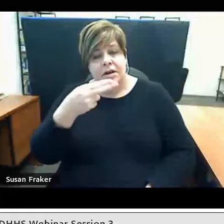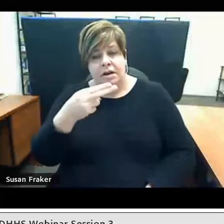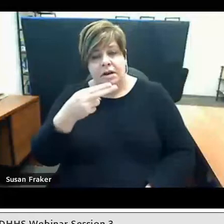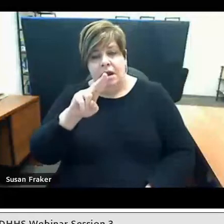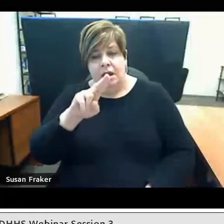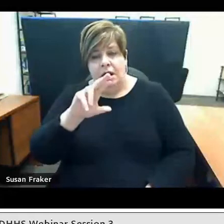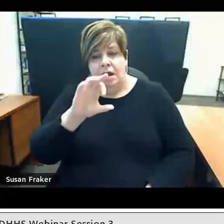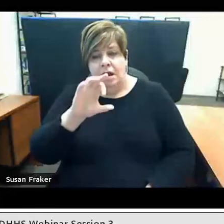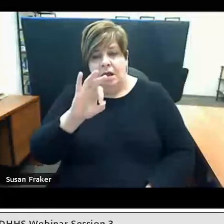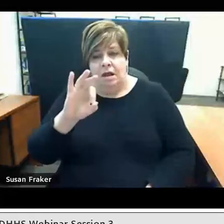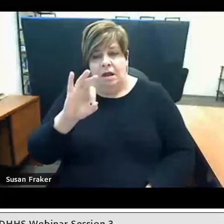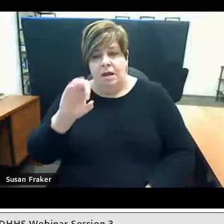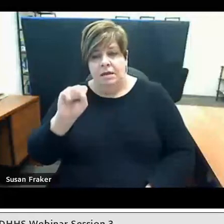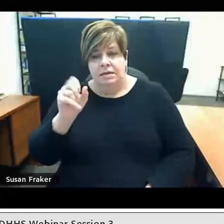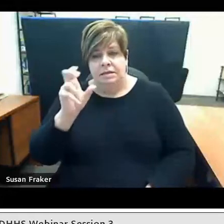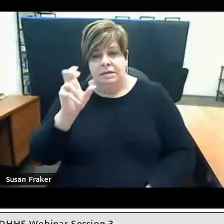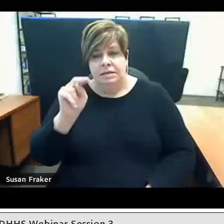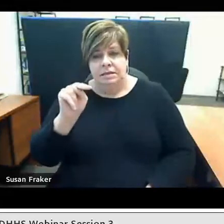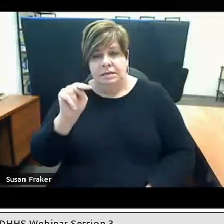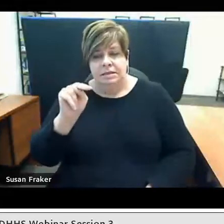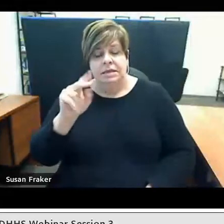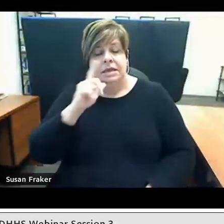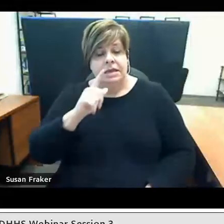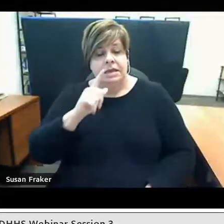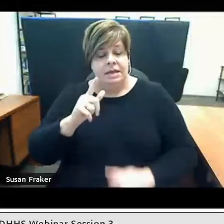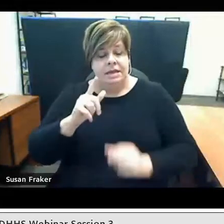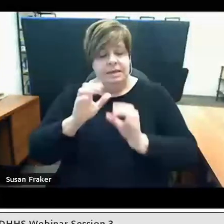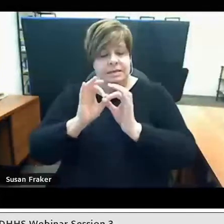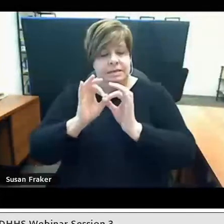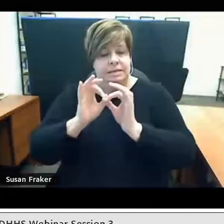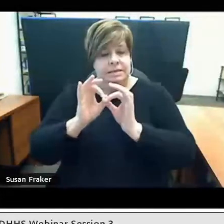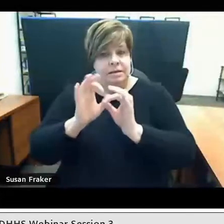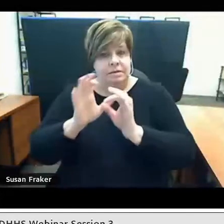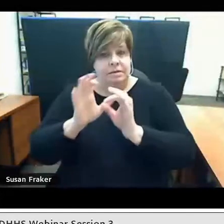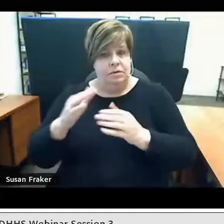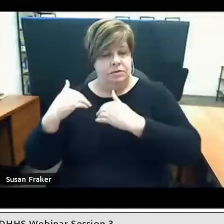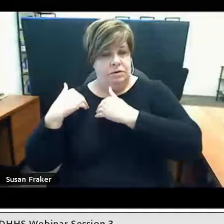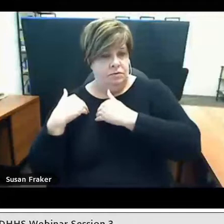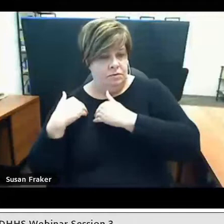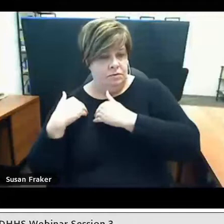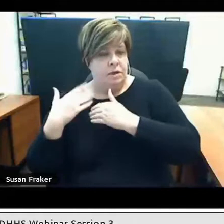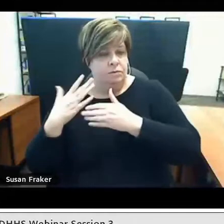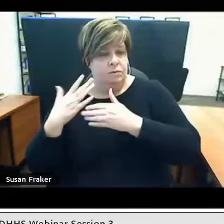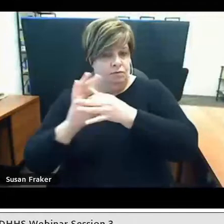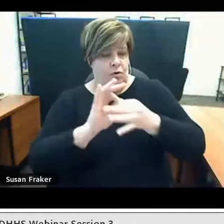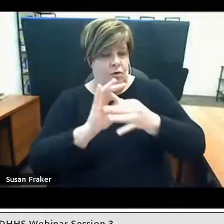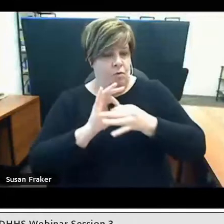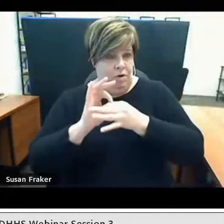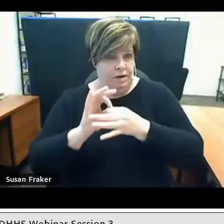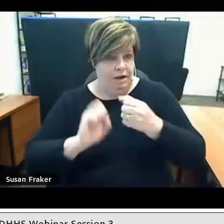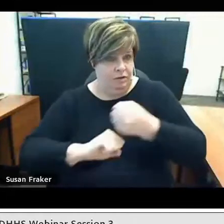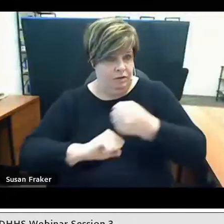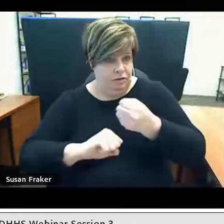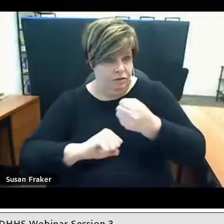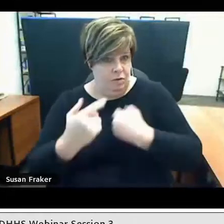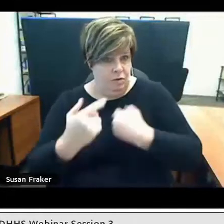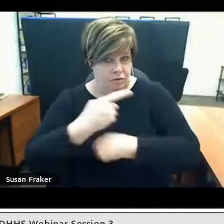provider, and she's going to explain a little bit about what she does and how you all also have access to her support.